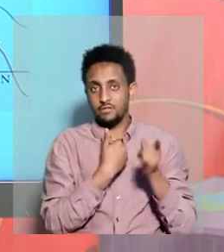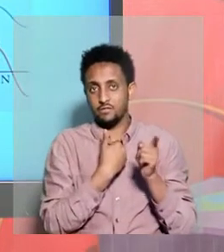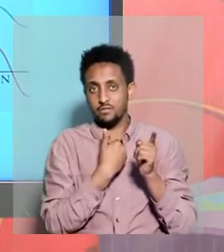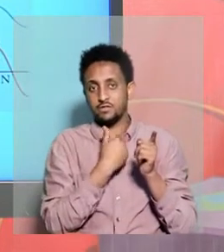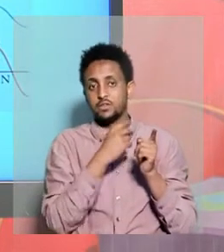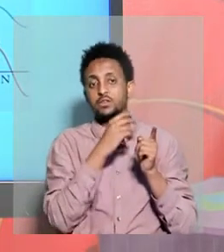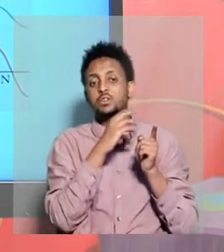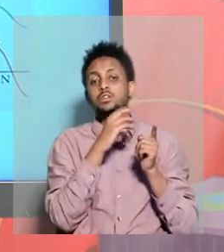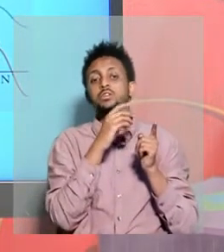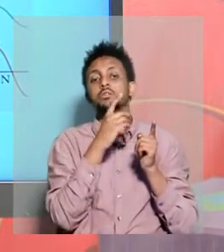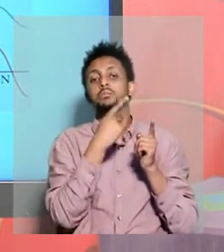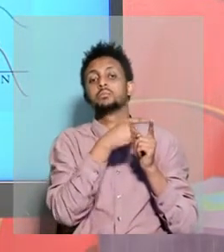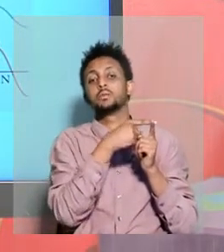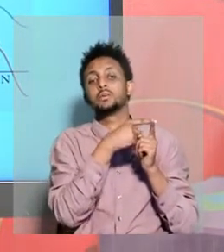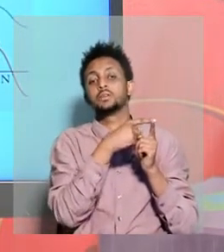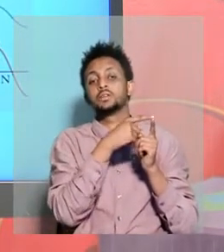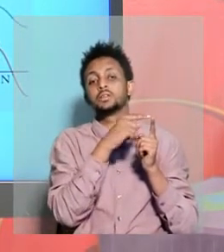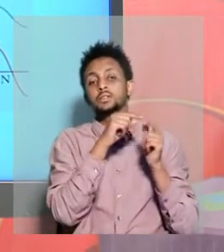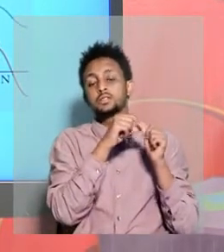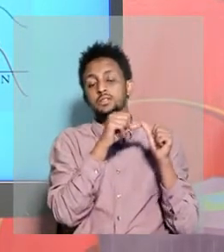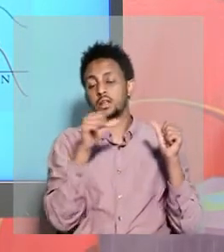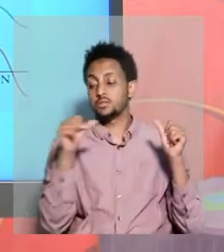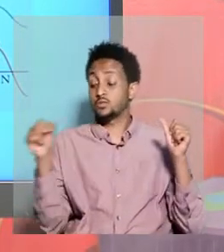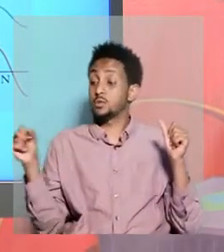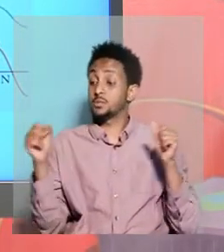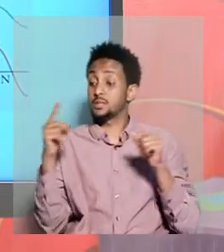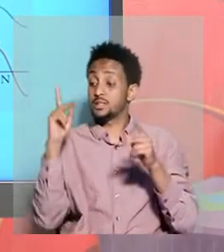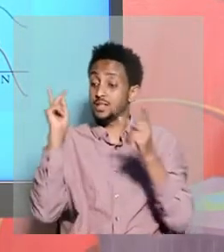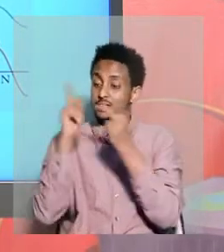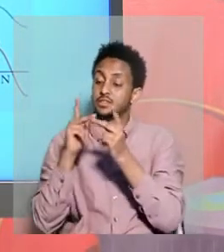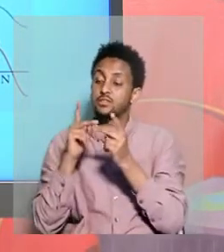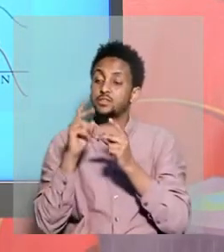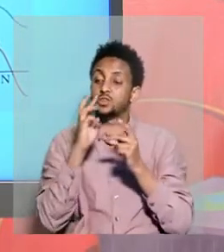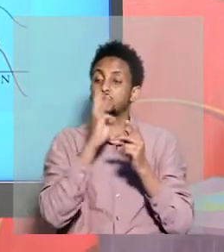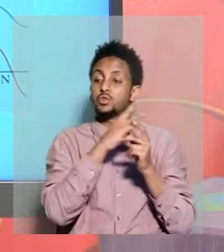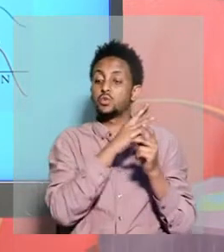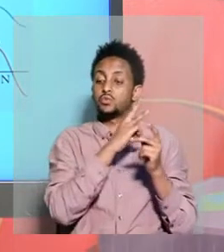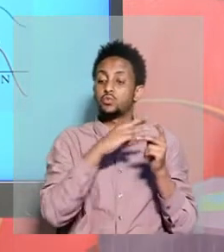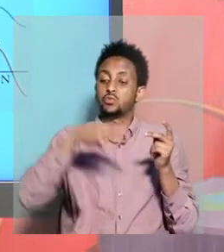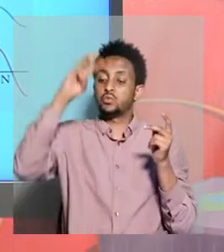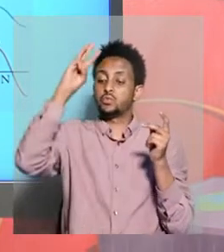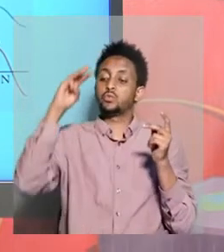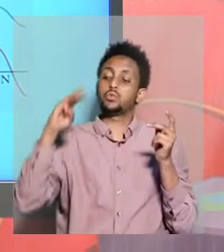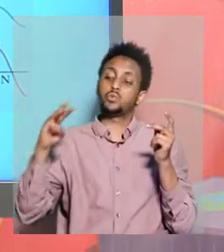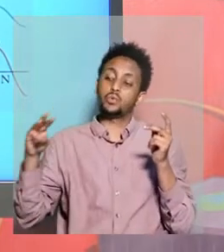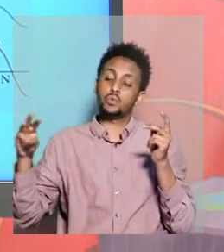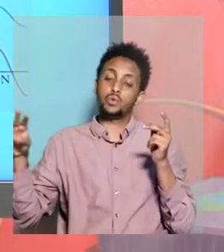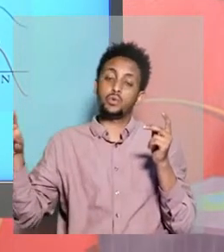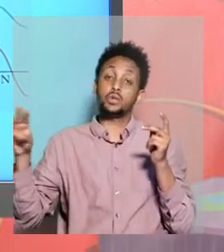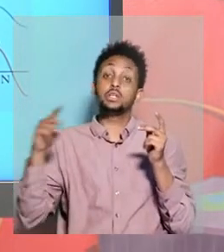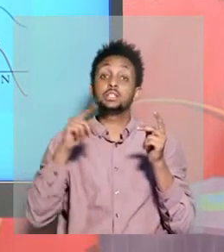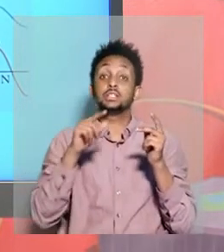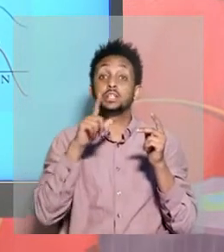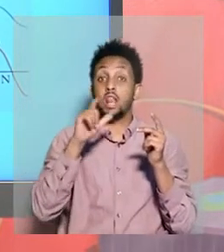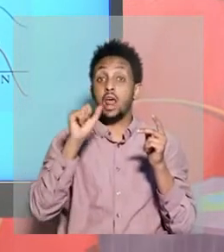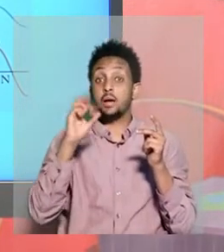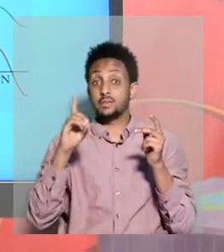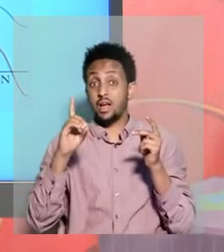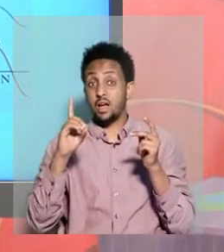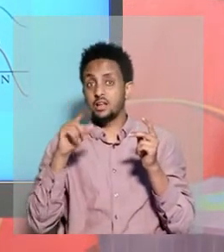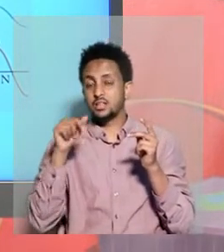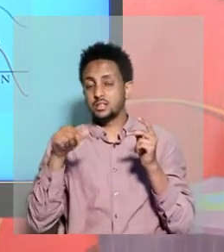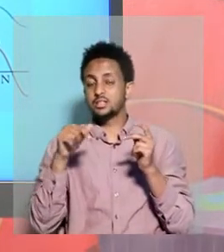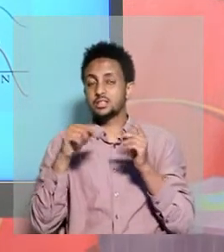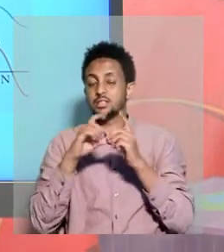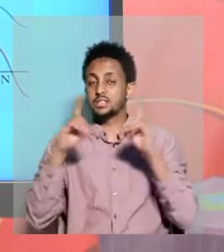wave or no oscillation. The distance between 2 successive nodes, node here and here node, is lambda over 2. Whereas